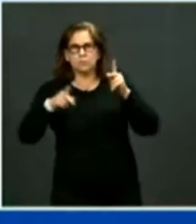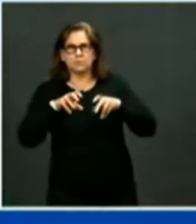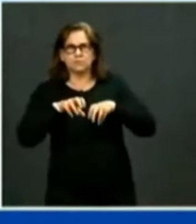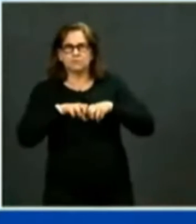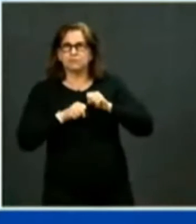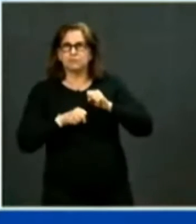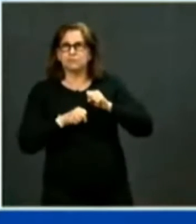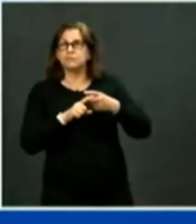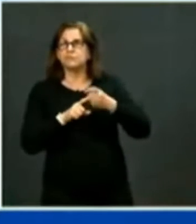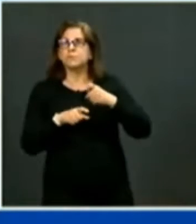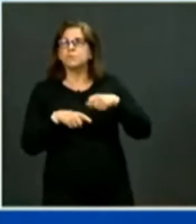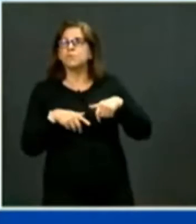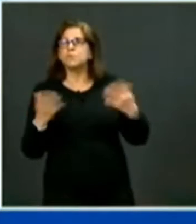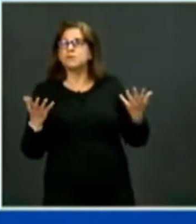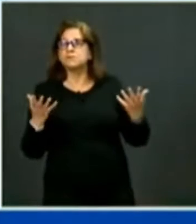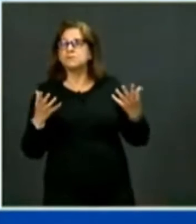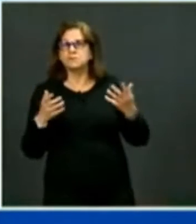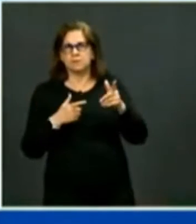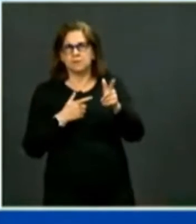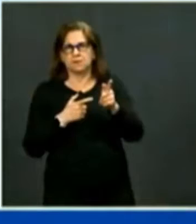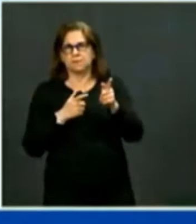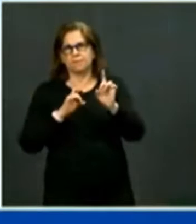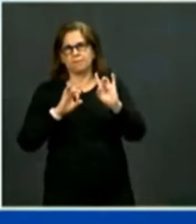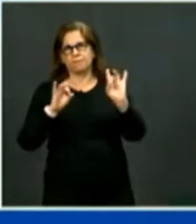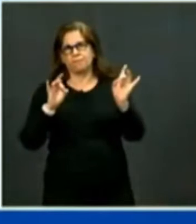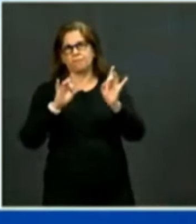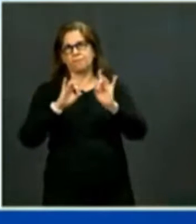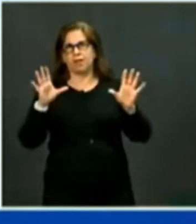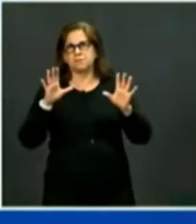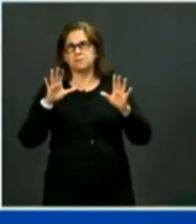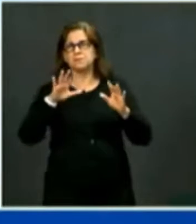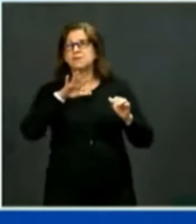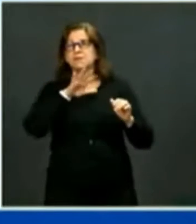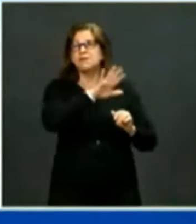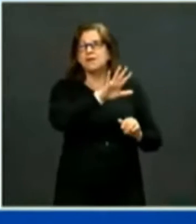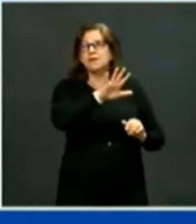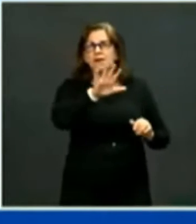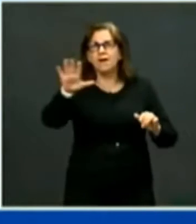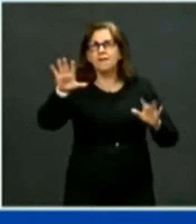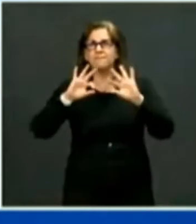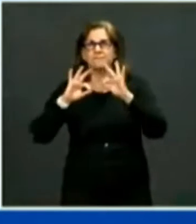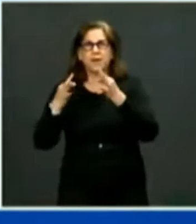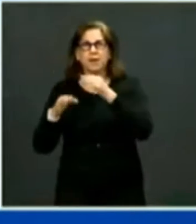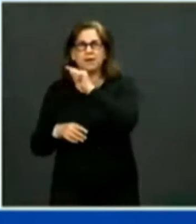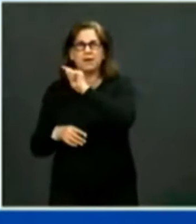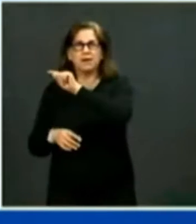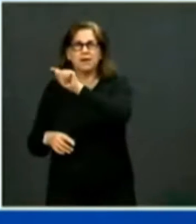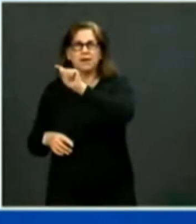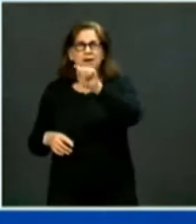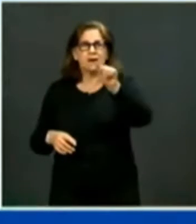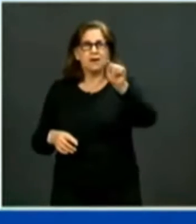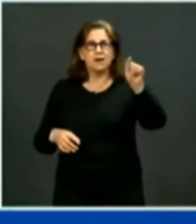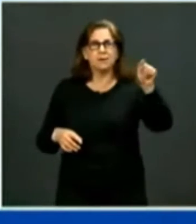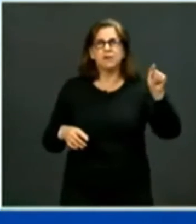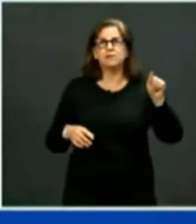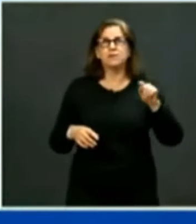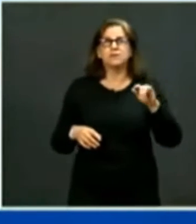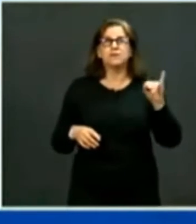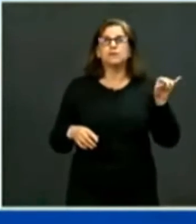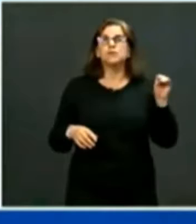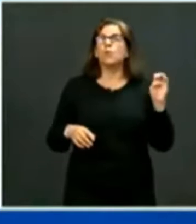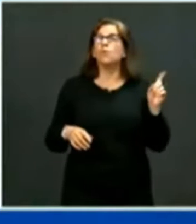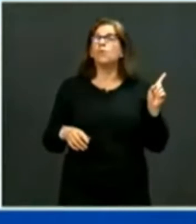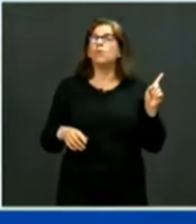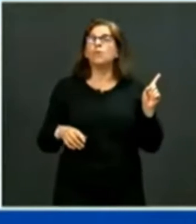is for them, for all of us, that he will never, ever give up on this